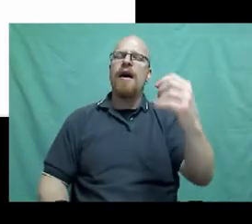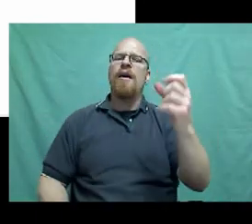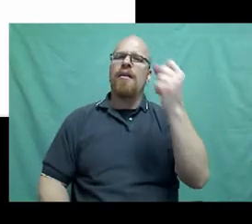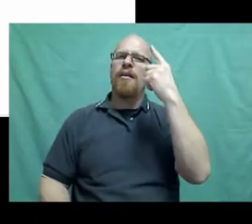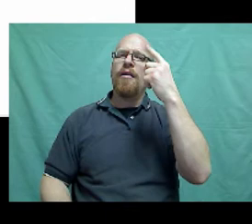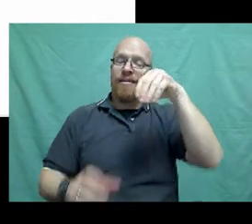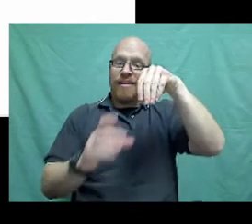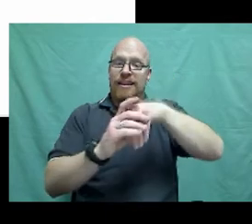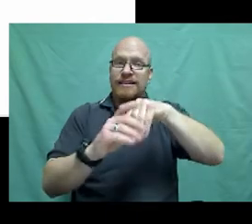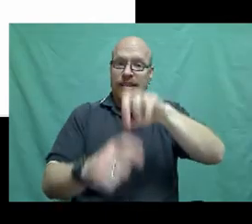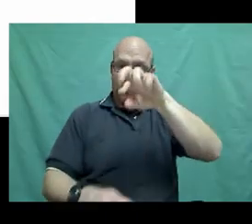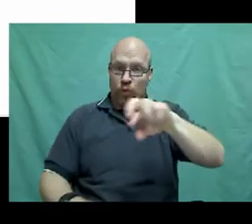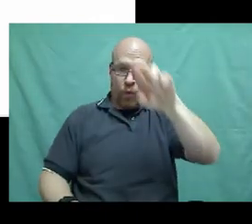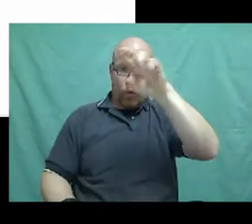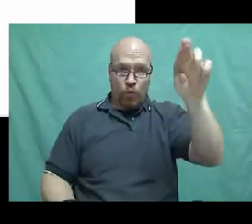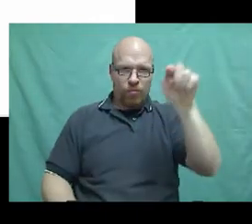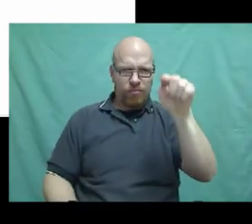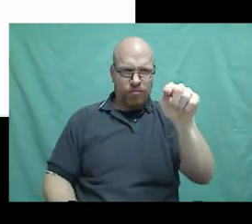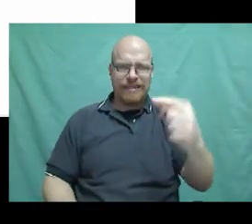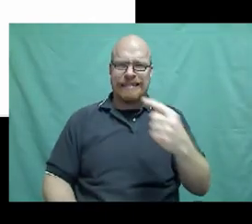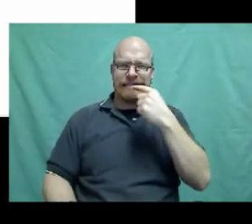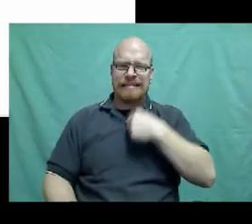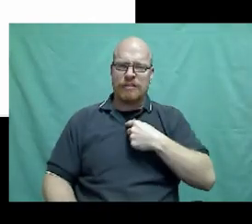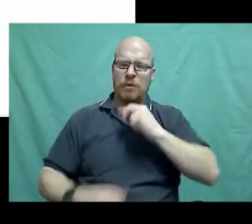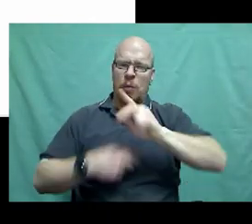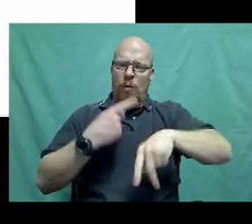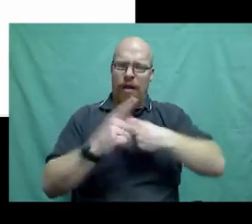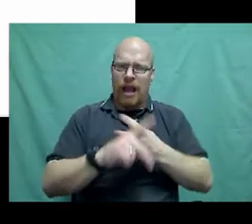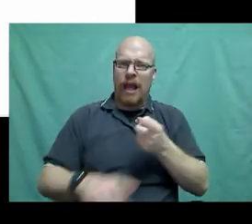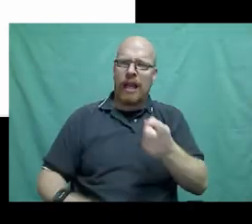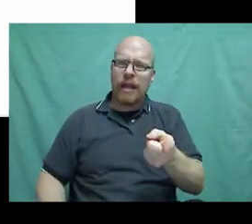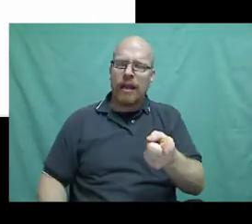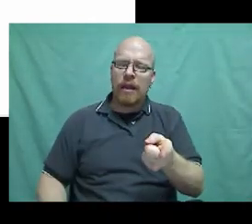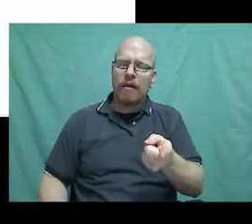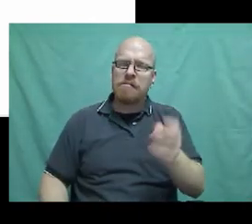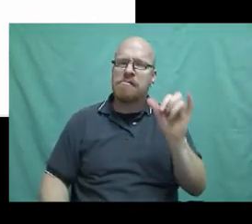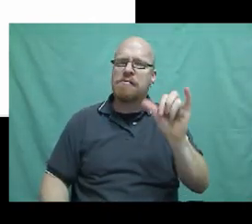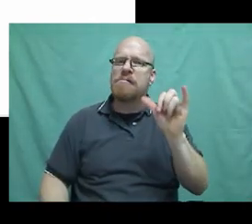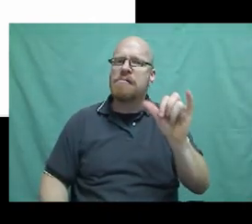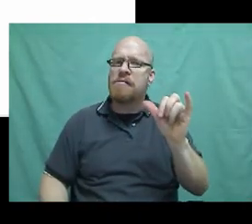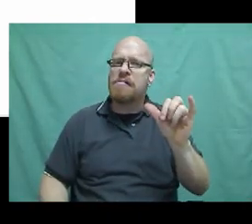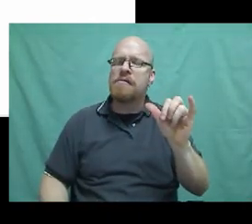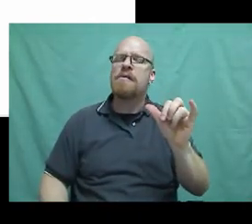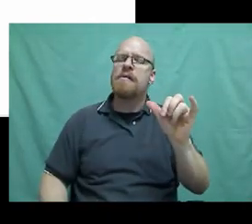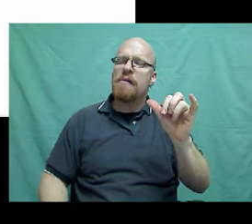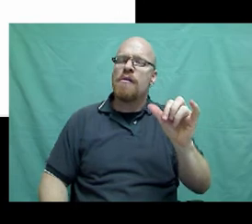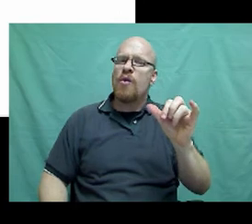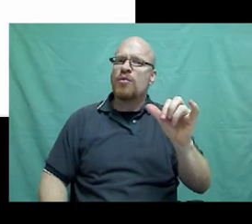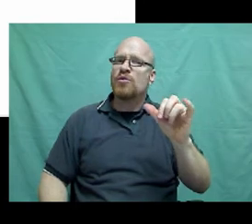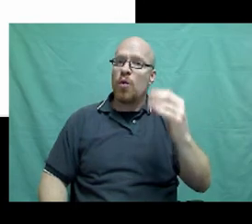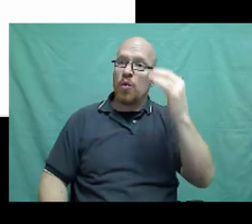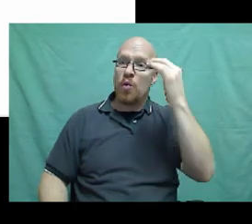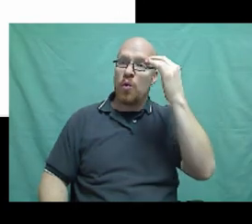Now, now, under the square root, it tells me what type of answer I get.